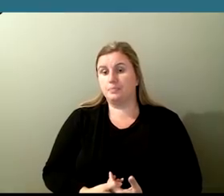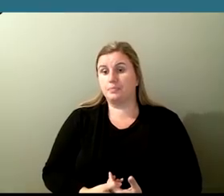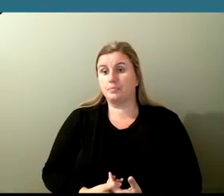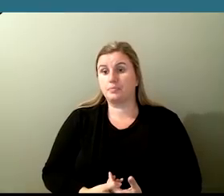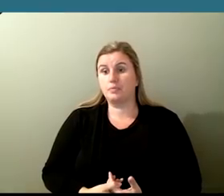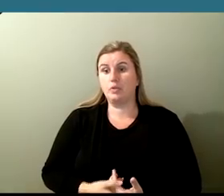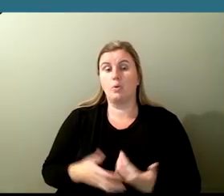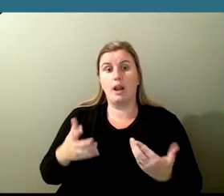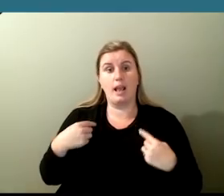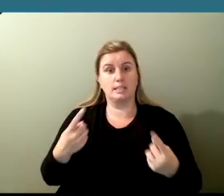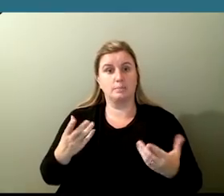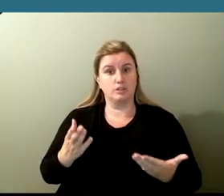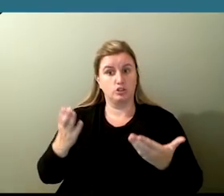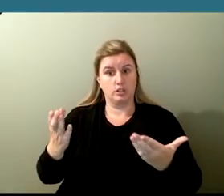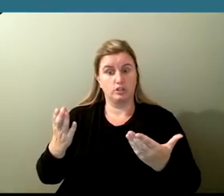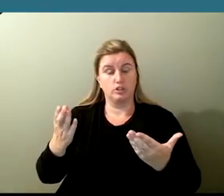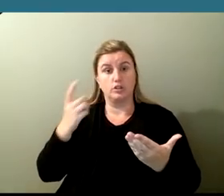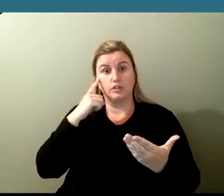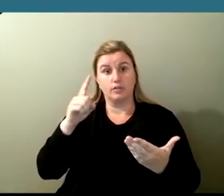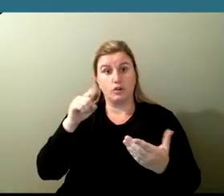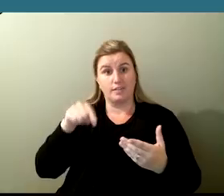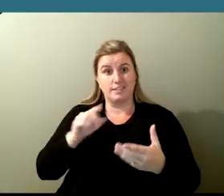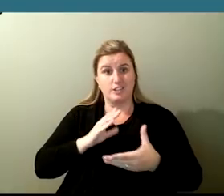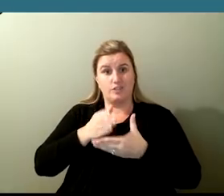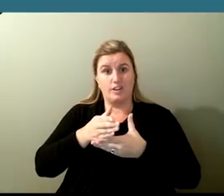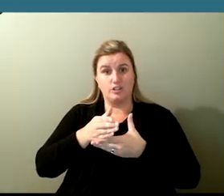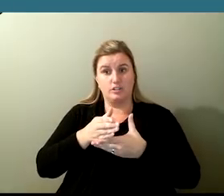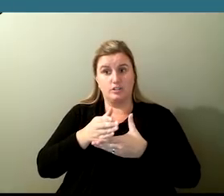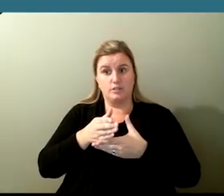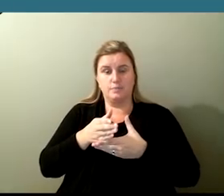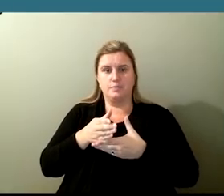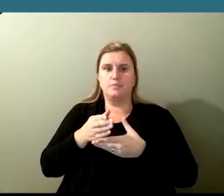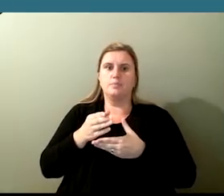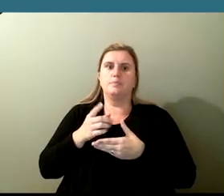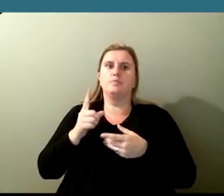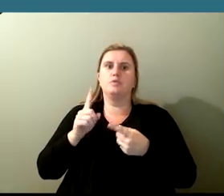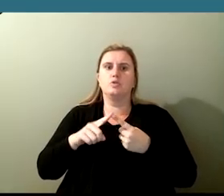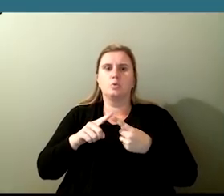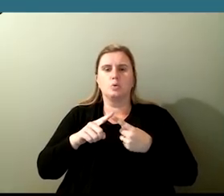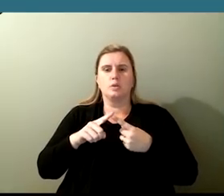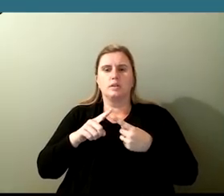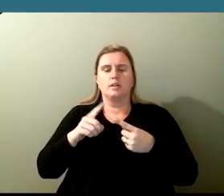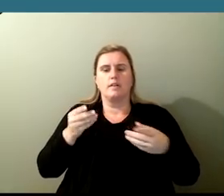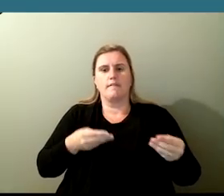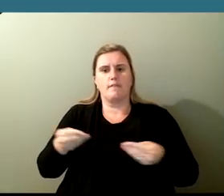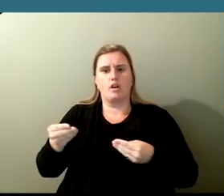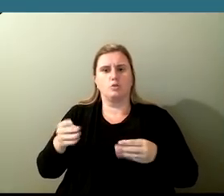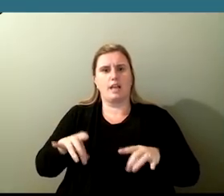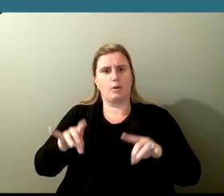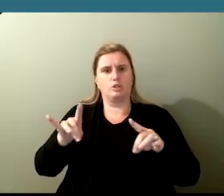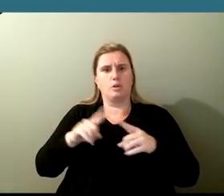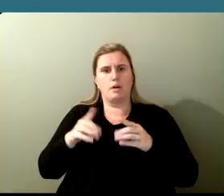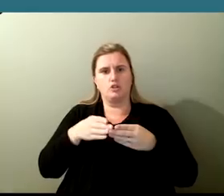What has been suggested is that in order for these interventions to not only foster the acquisition, but also